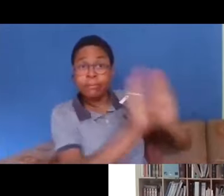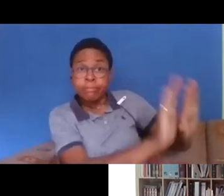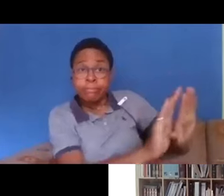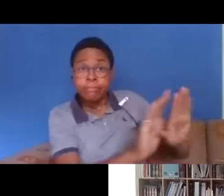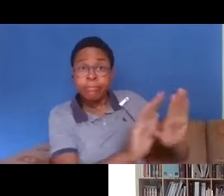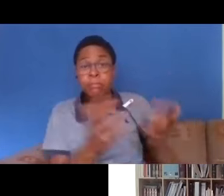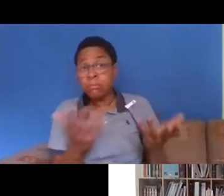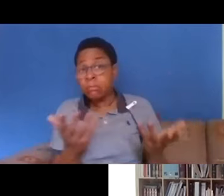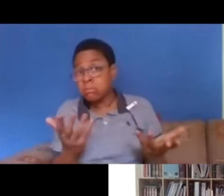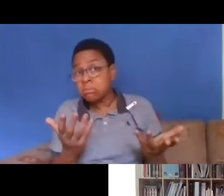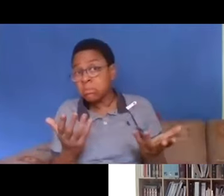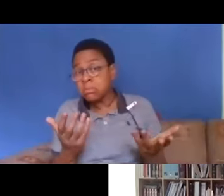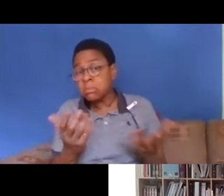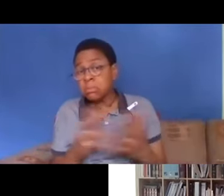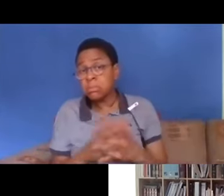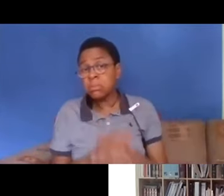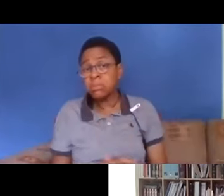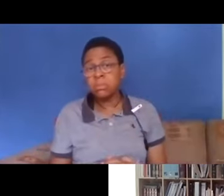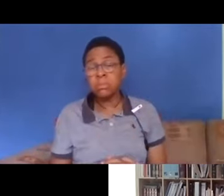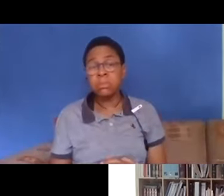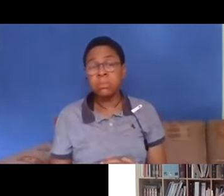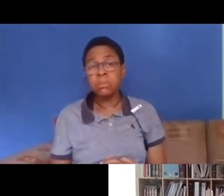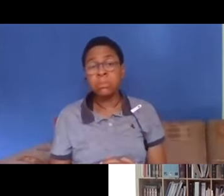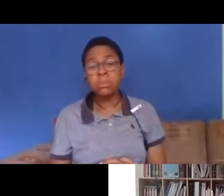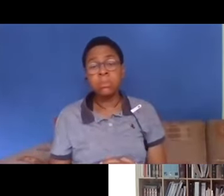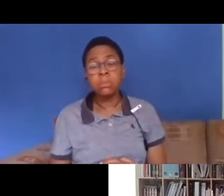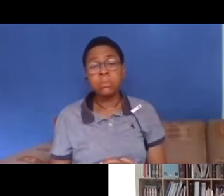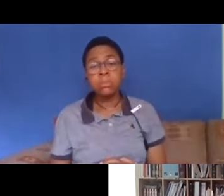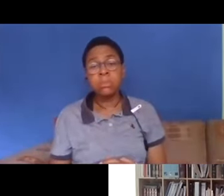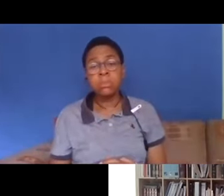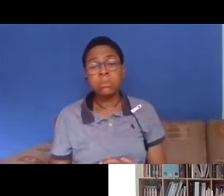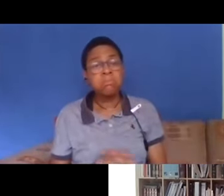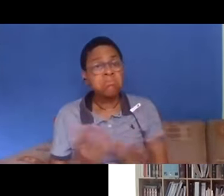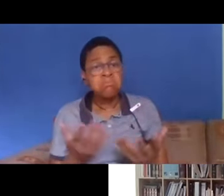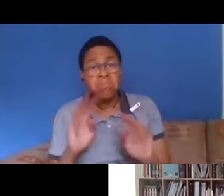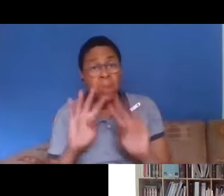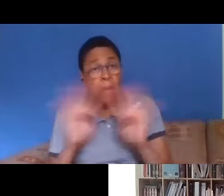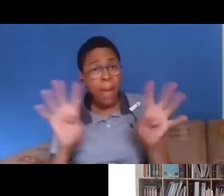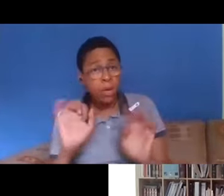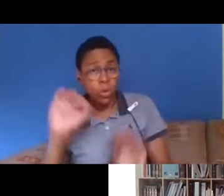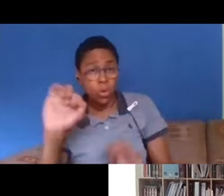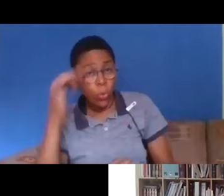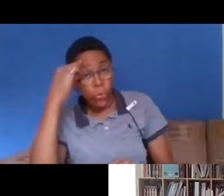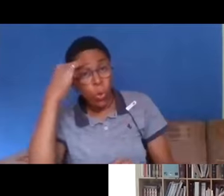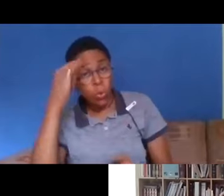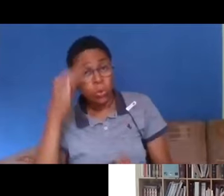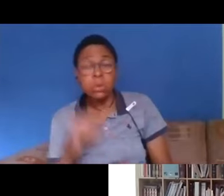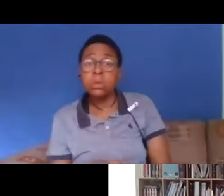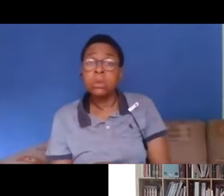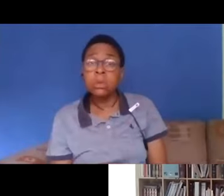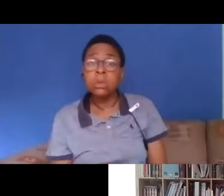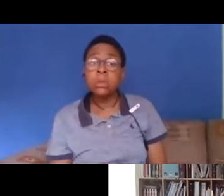Does the next person use the same box? Any thoughts from the panel? Matt, perhaps?